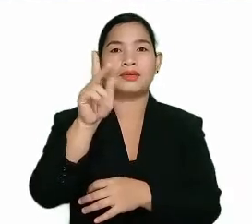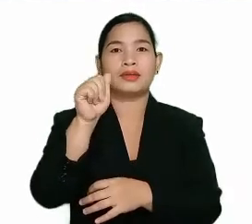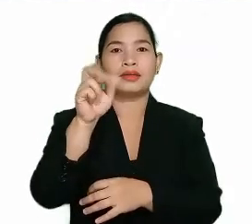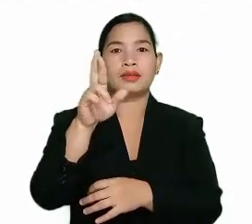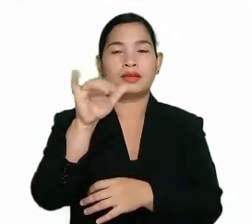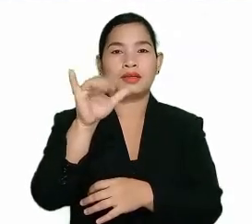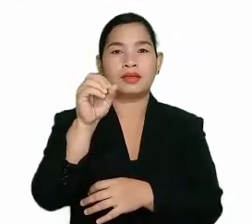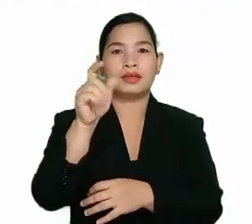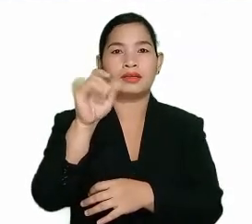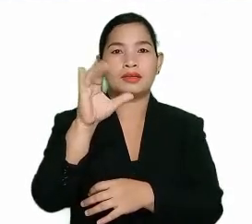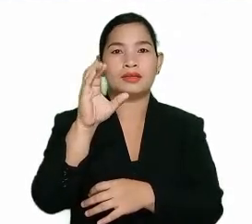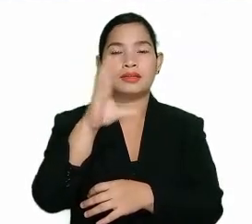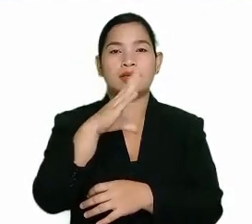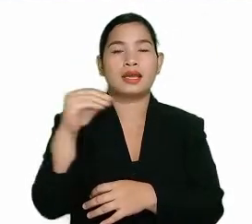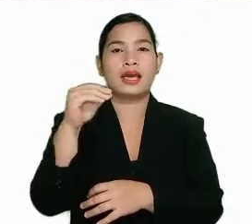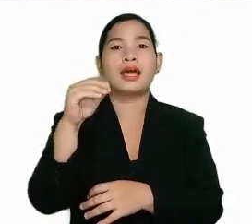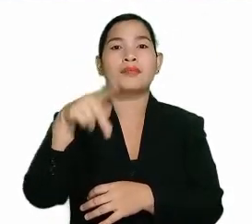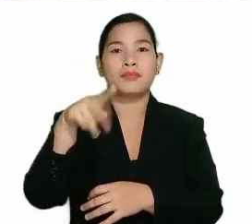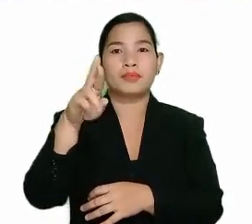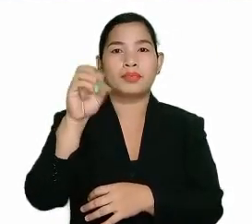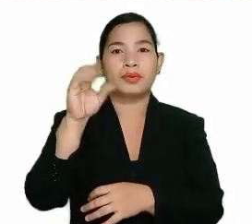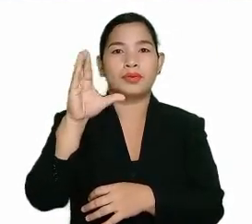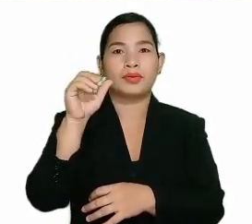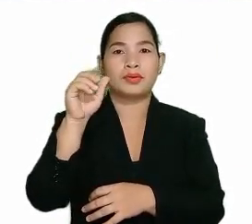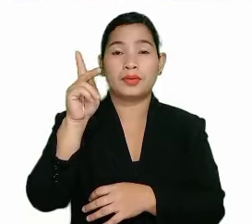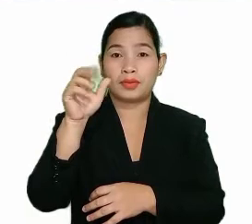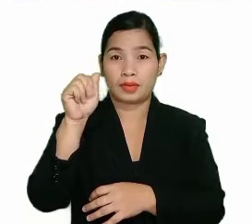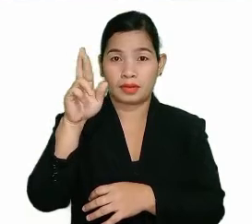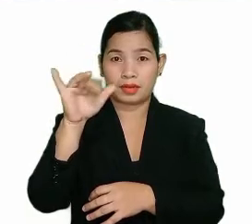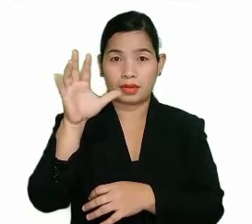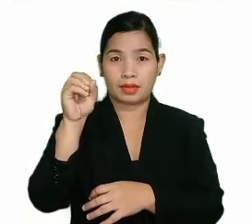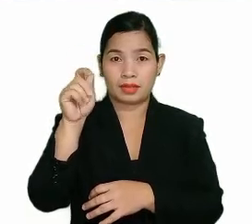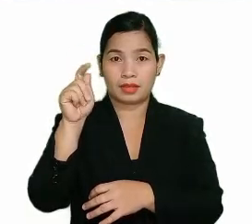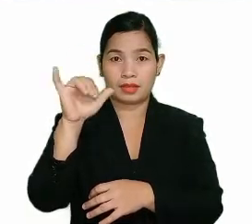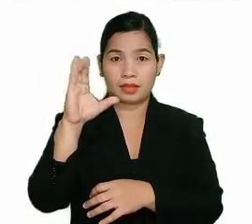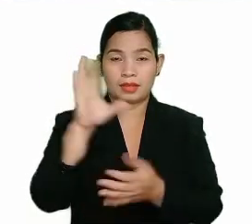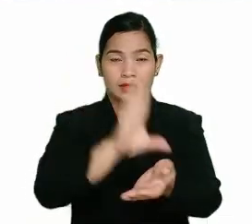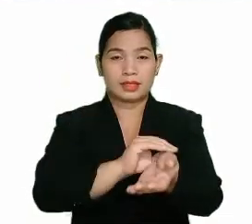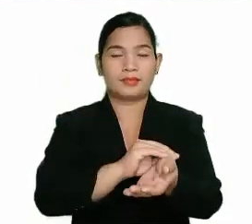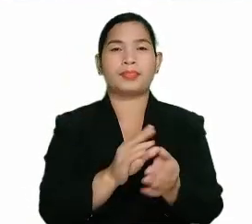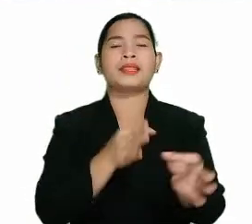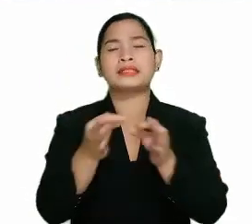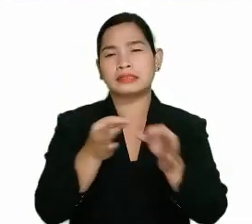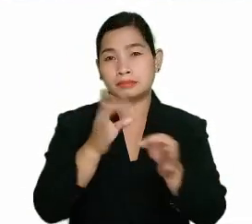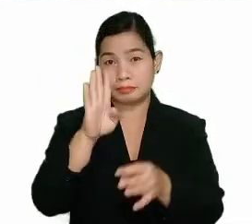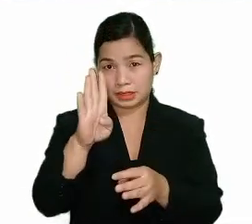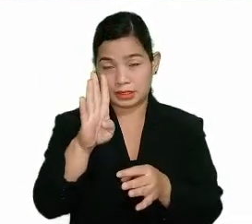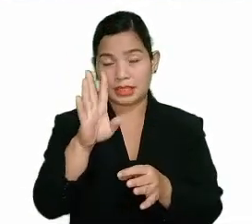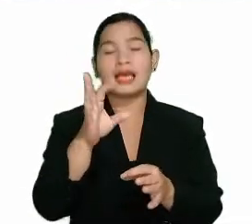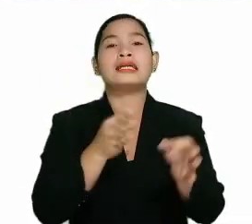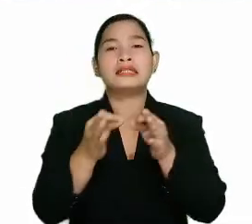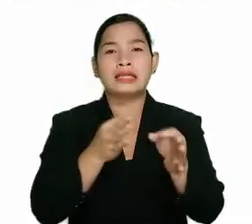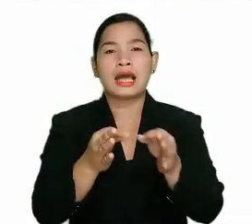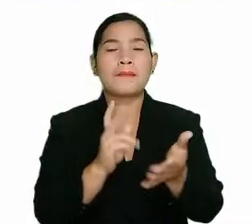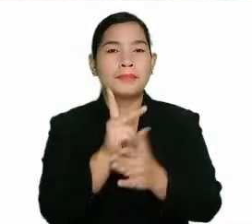prokaryotic cells. Letter B. Distinguish plant cells from animal cells.